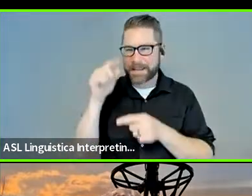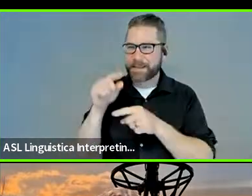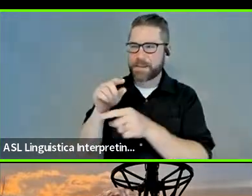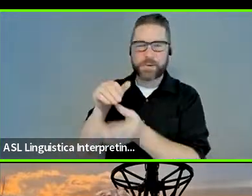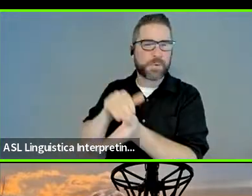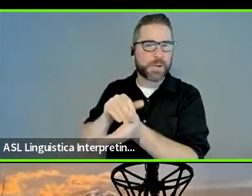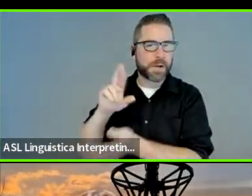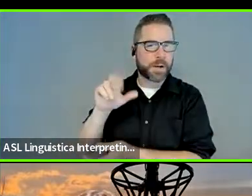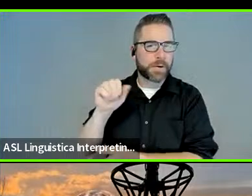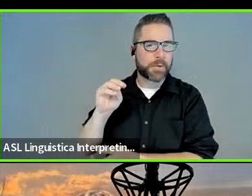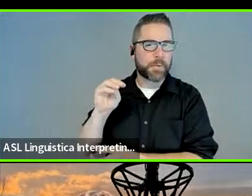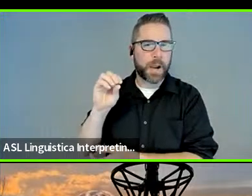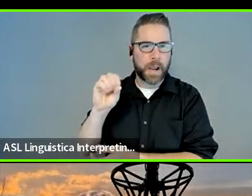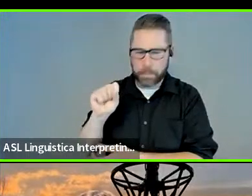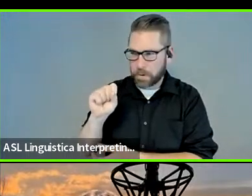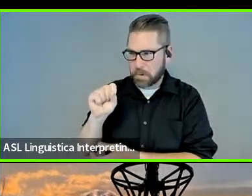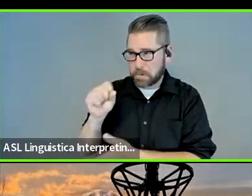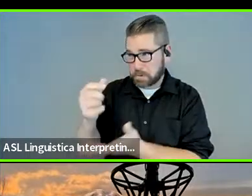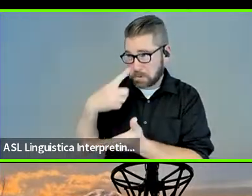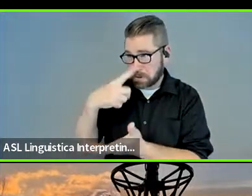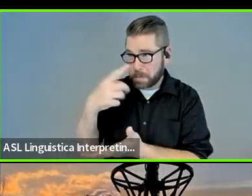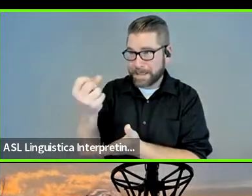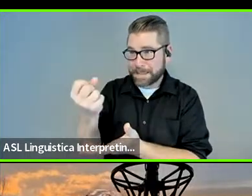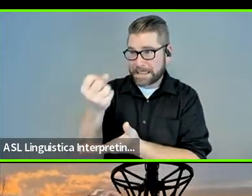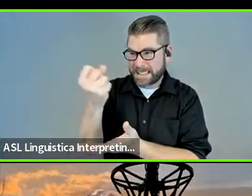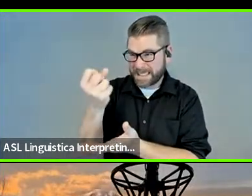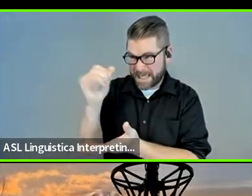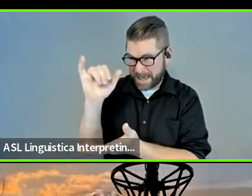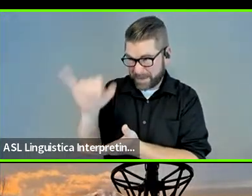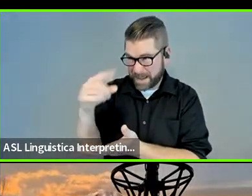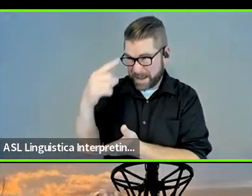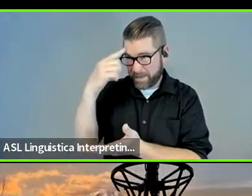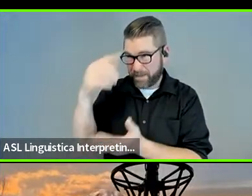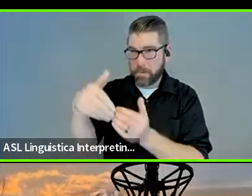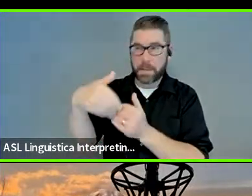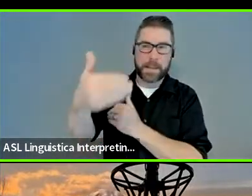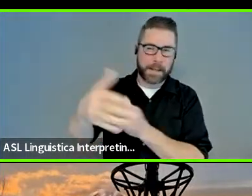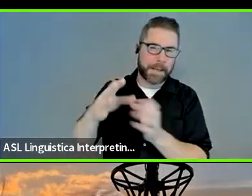forward, we'll save our next meeting for more of a budget discussion and follow-up.